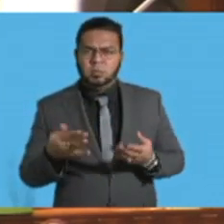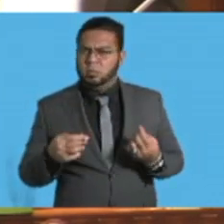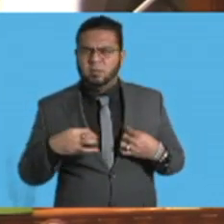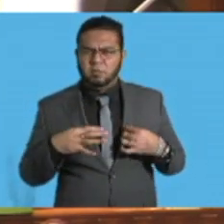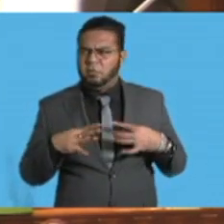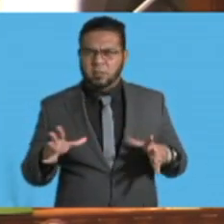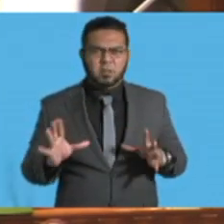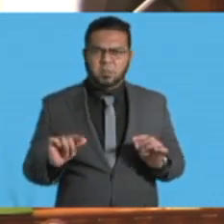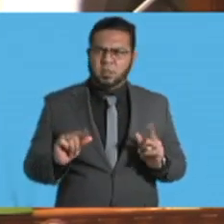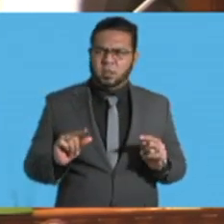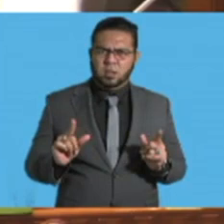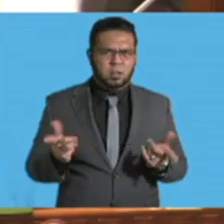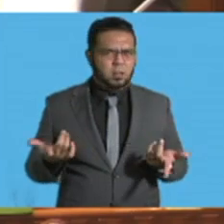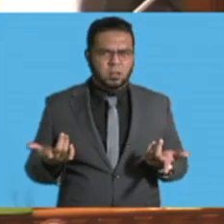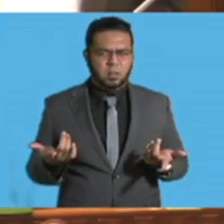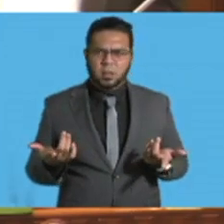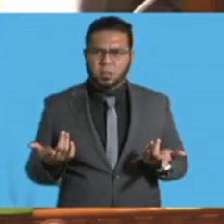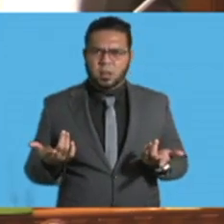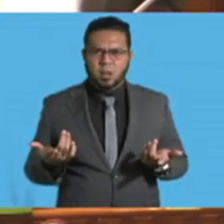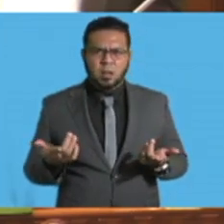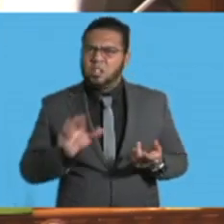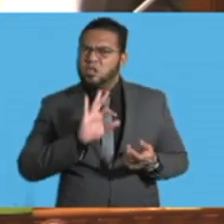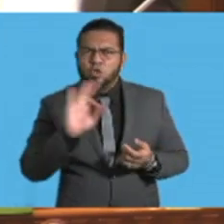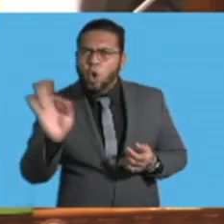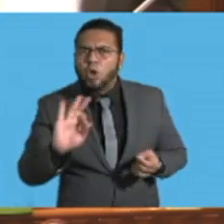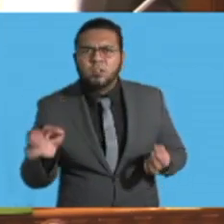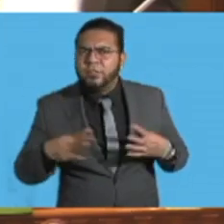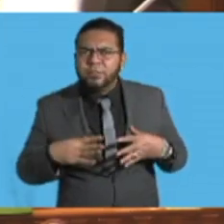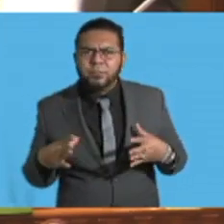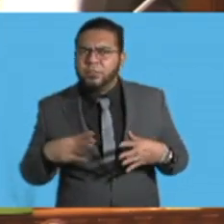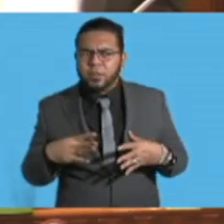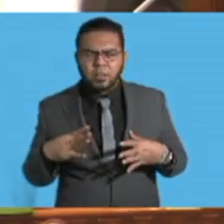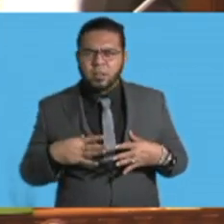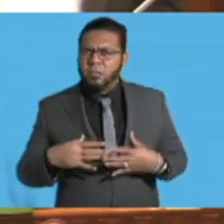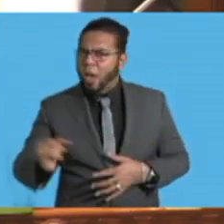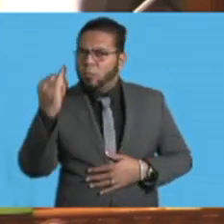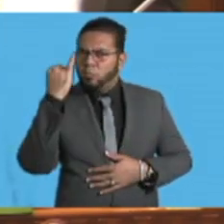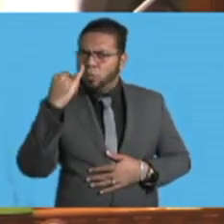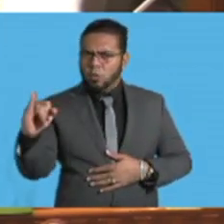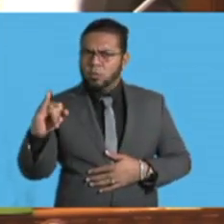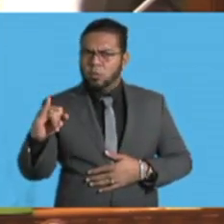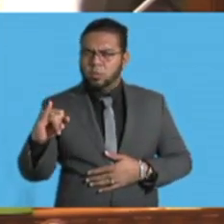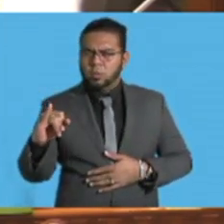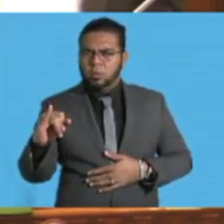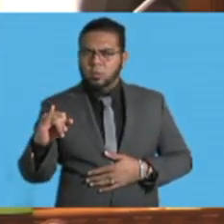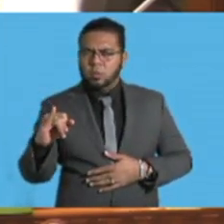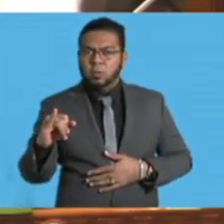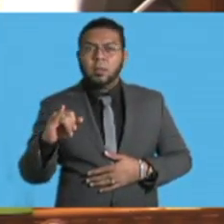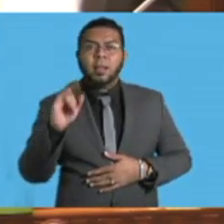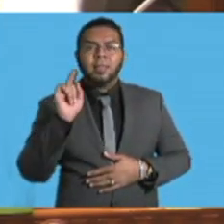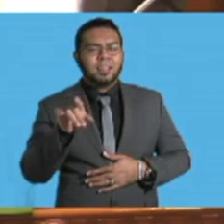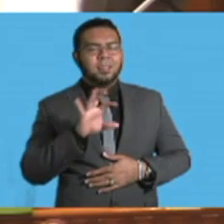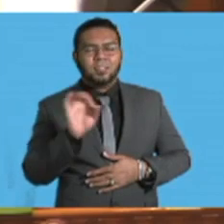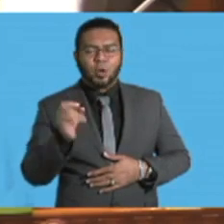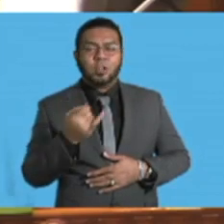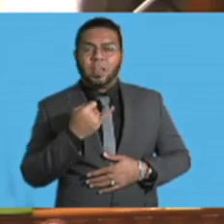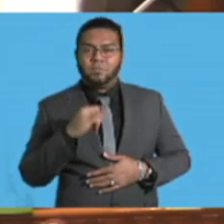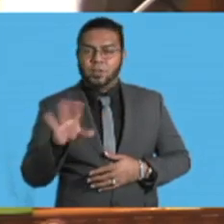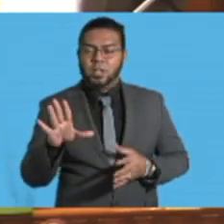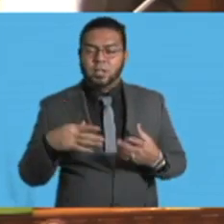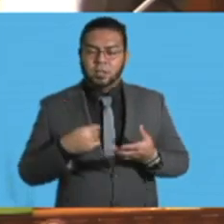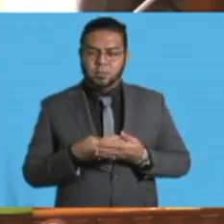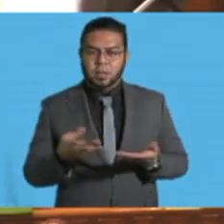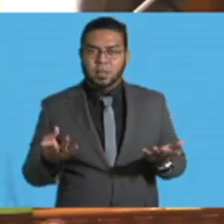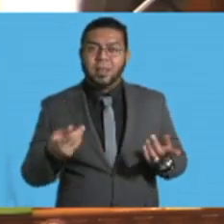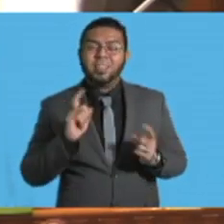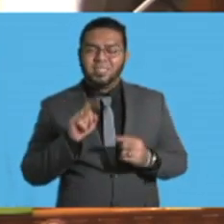ethnic background is a freebie? No, Madam Speaker, they are simply wrong. This is not a freebie, it is